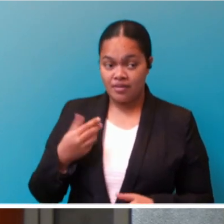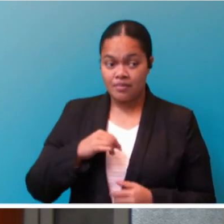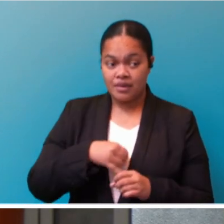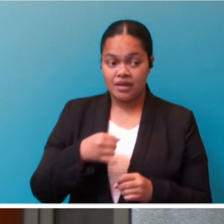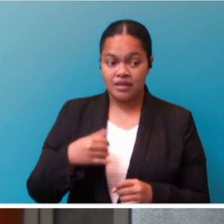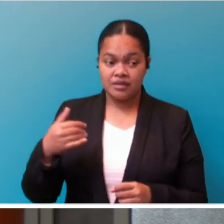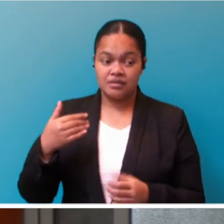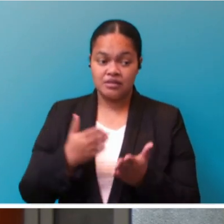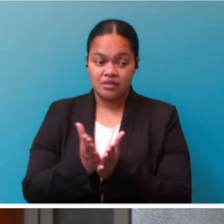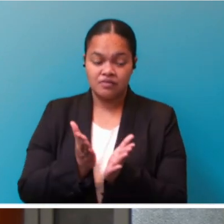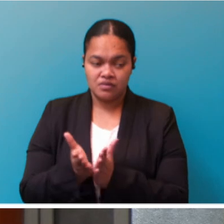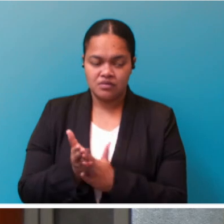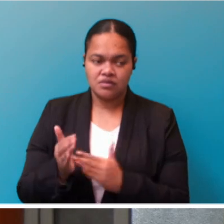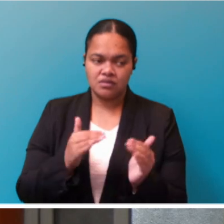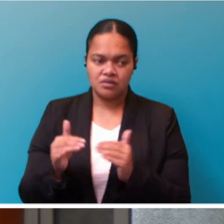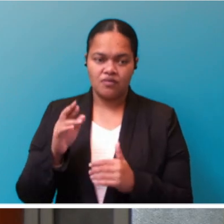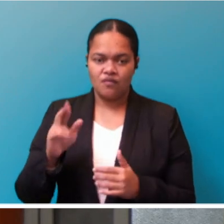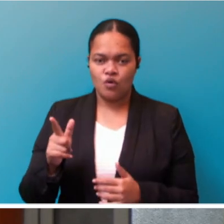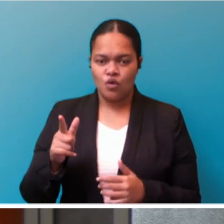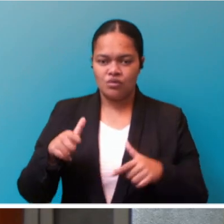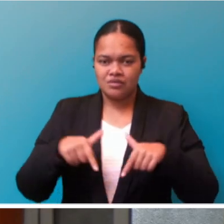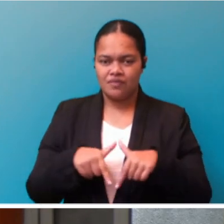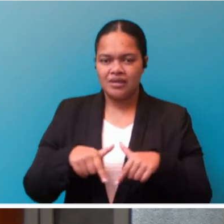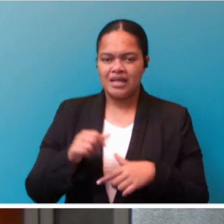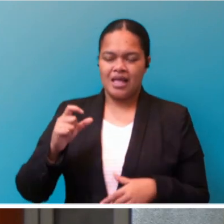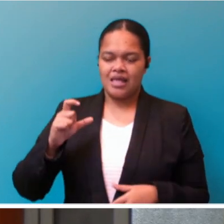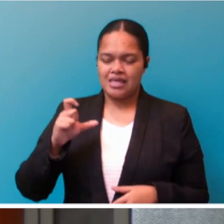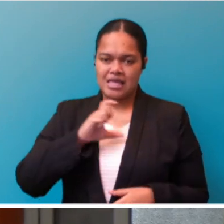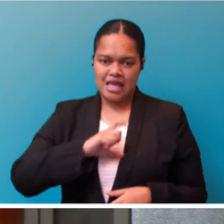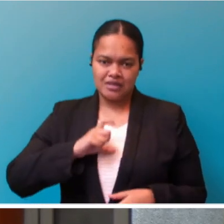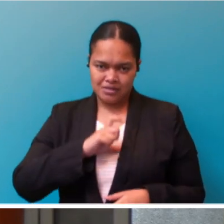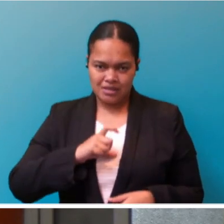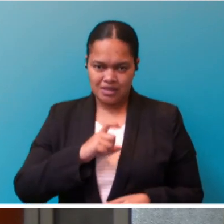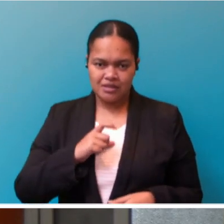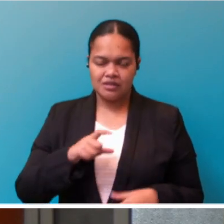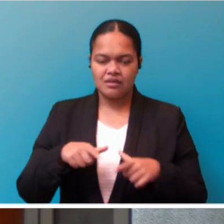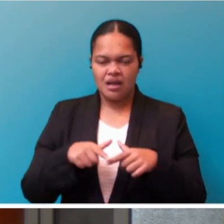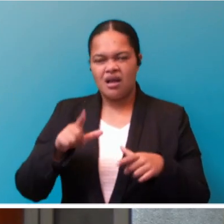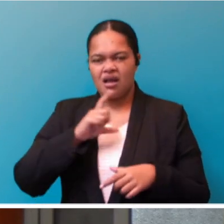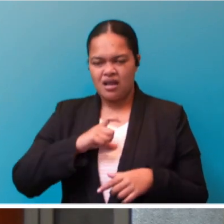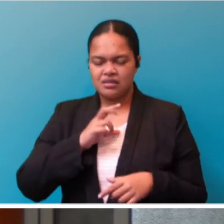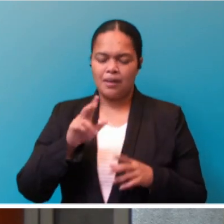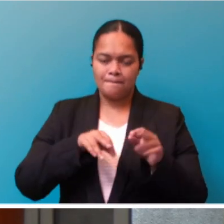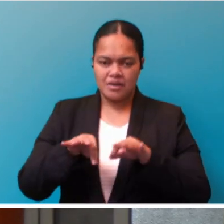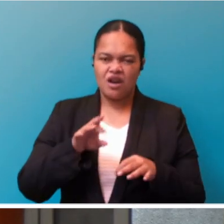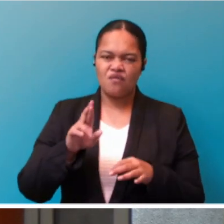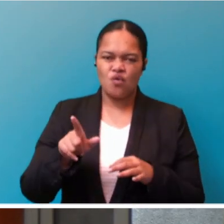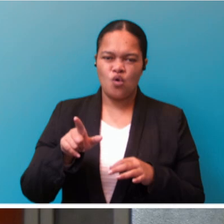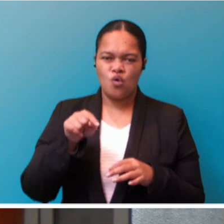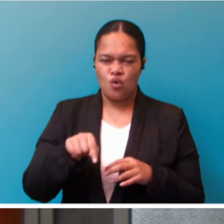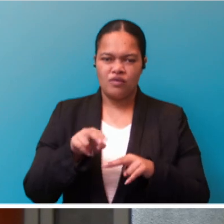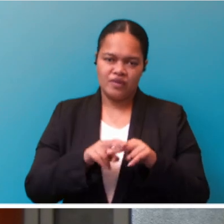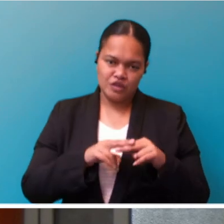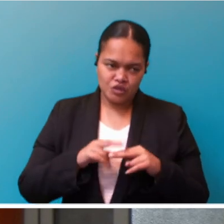initiated standard operating procedures for cervical cancer, with the finalization of cervical cancer policy and plan for Fiji. In